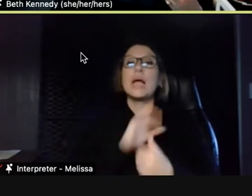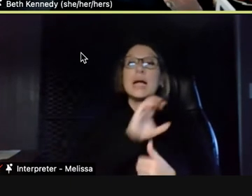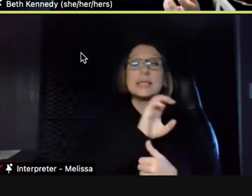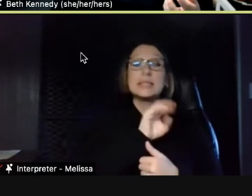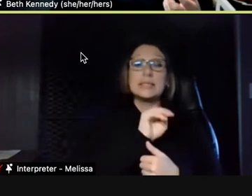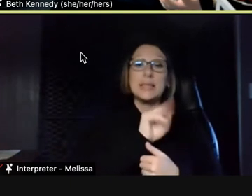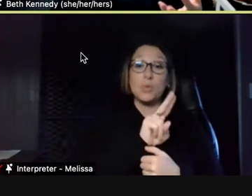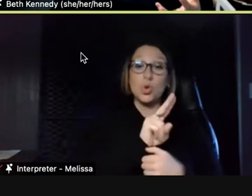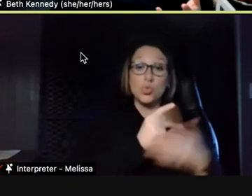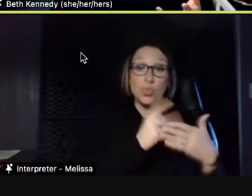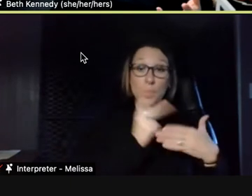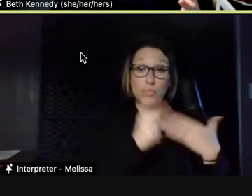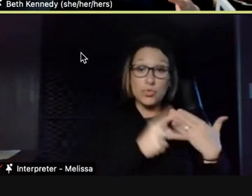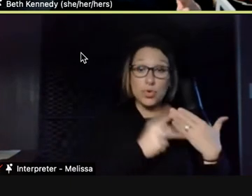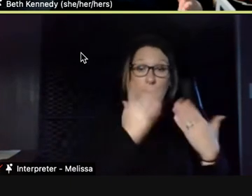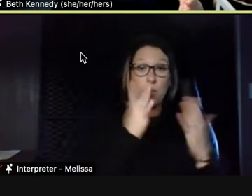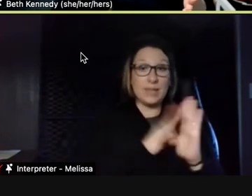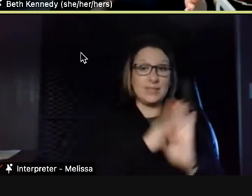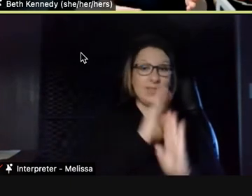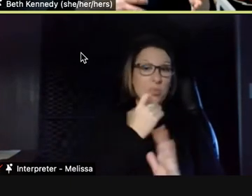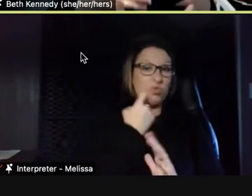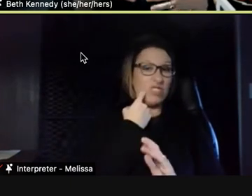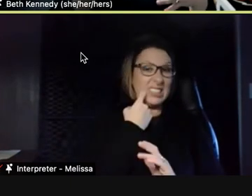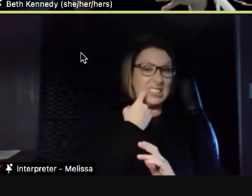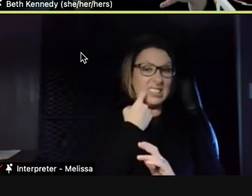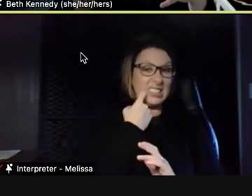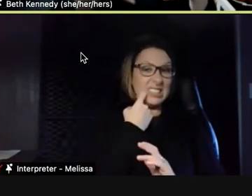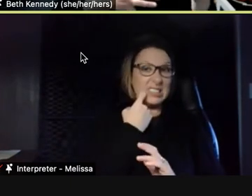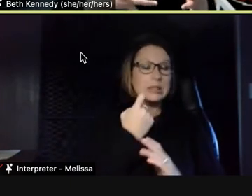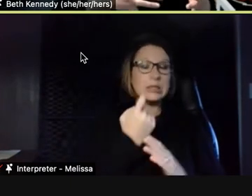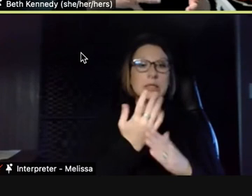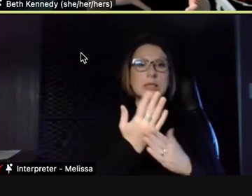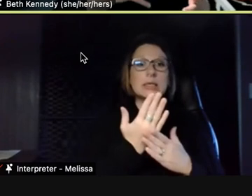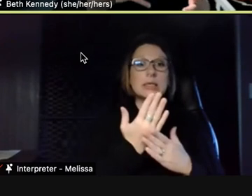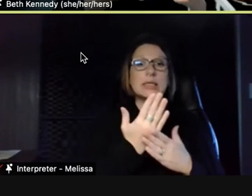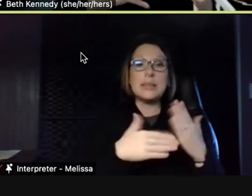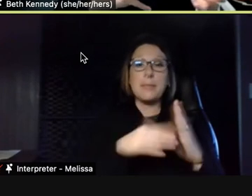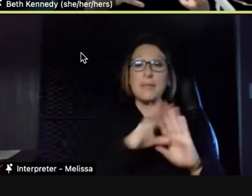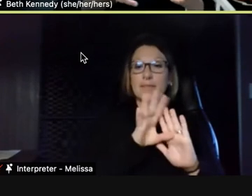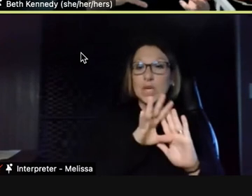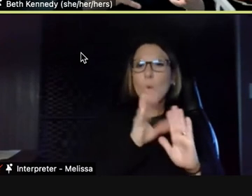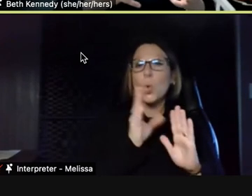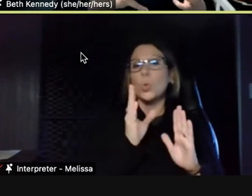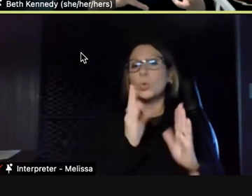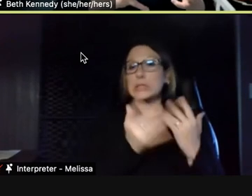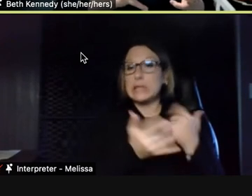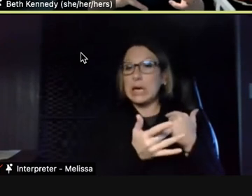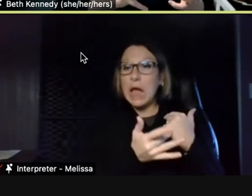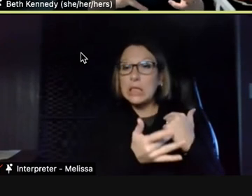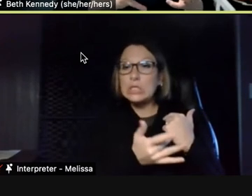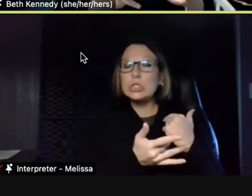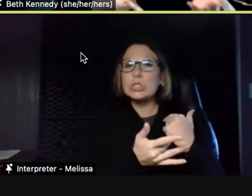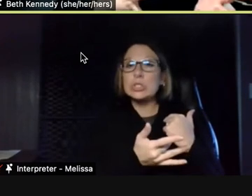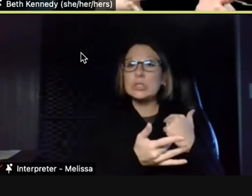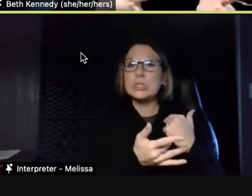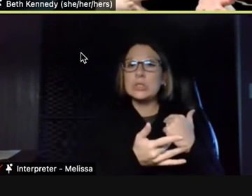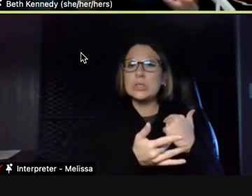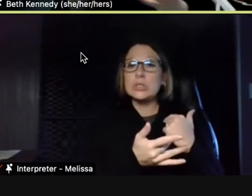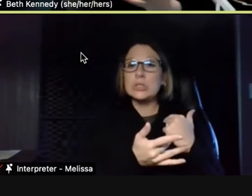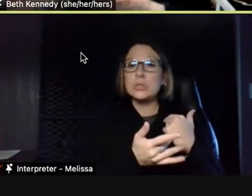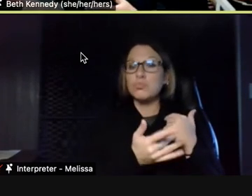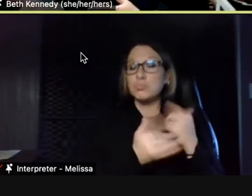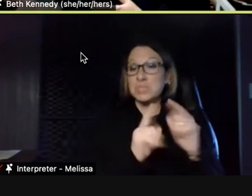program, because it was developed more recently, some of the videos and the technology elements will be a